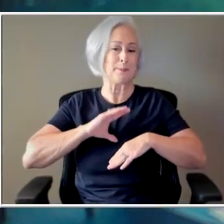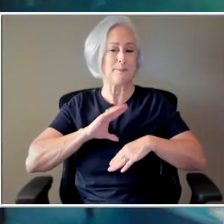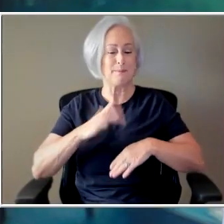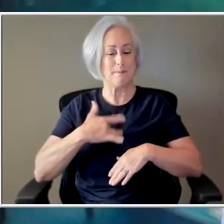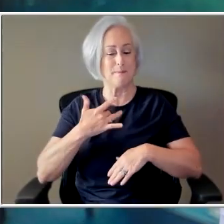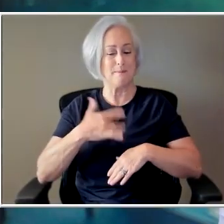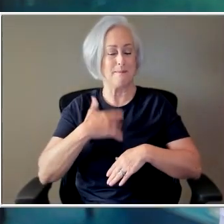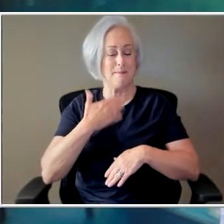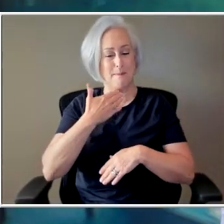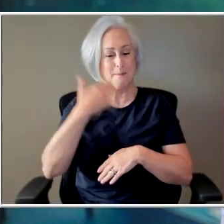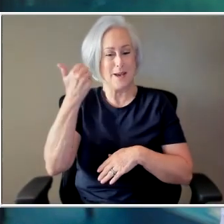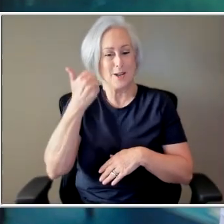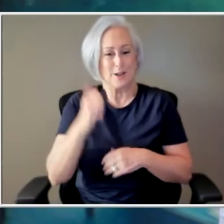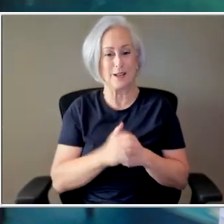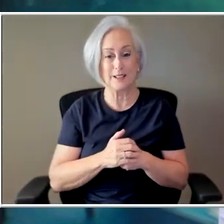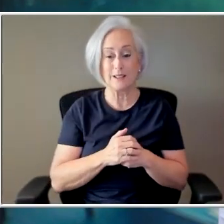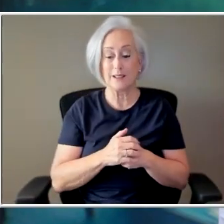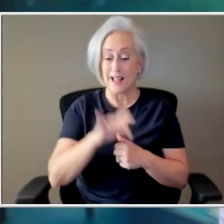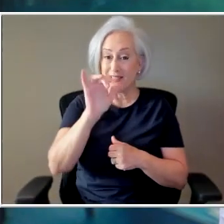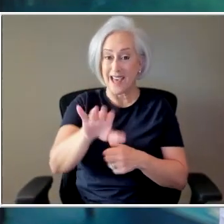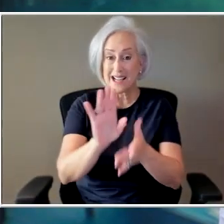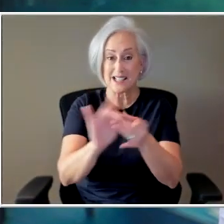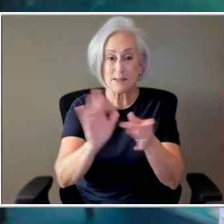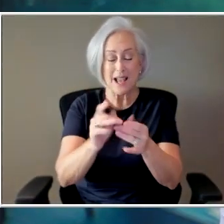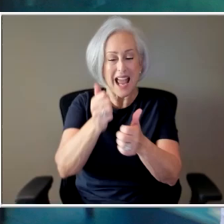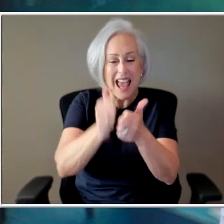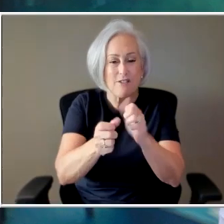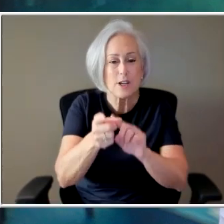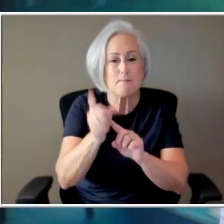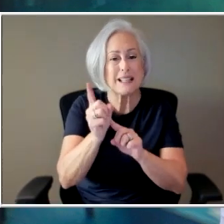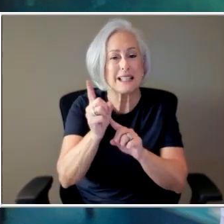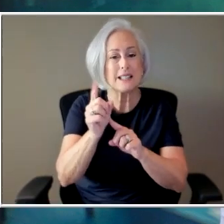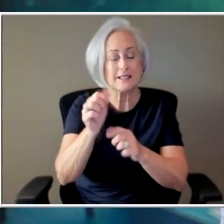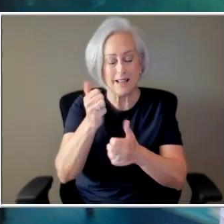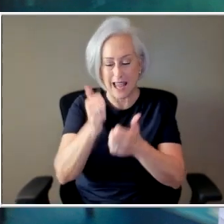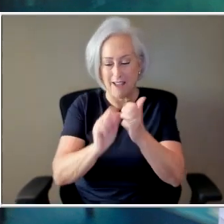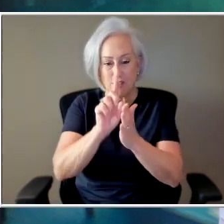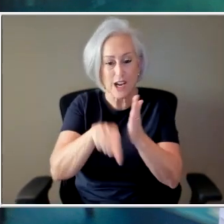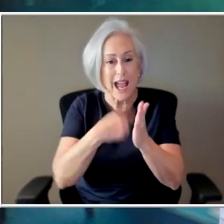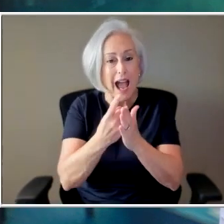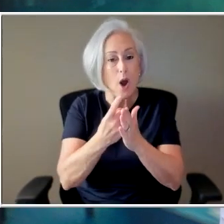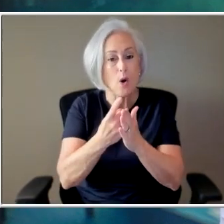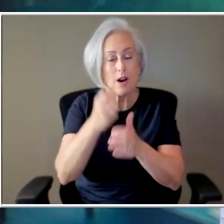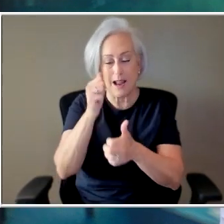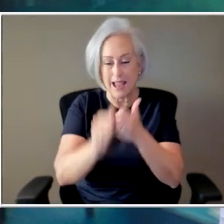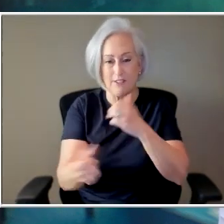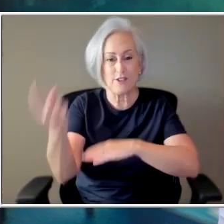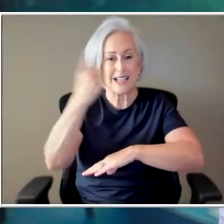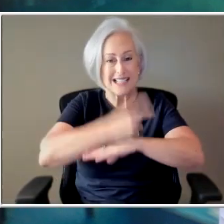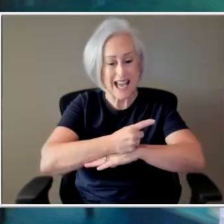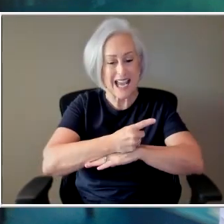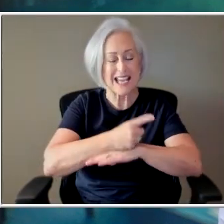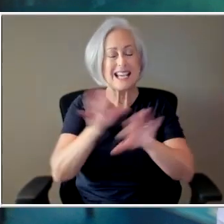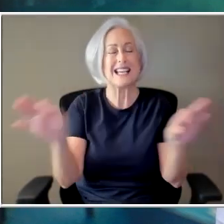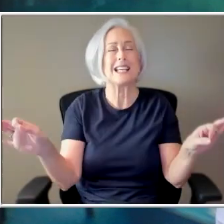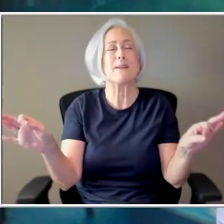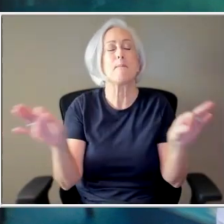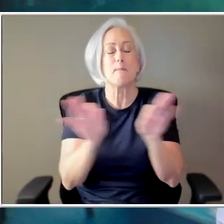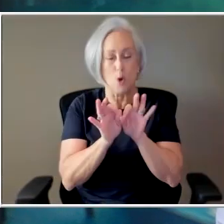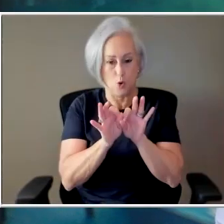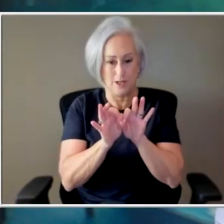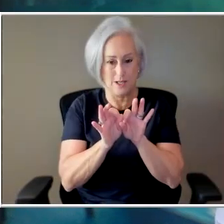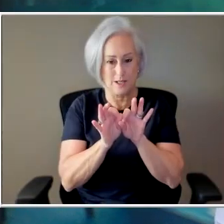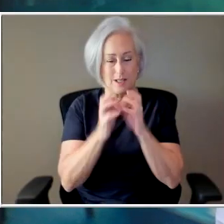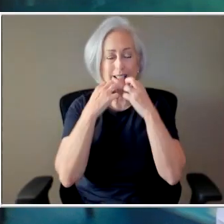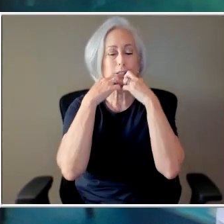message. Every minute, every hour, every day, it counts. It's that the here and now. It's precious. Never wish